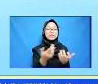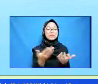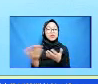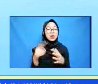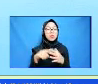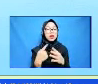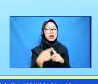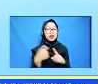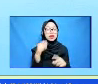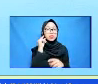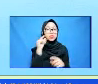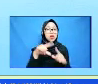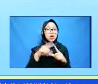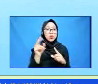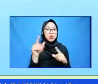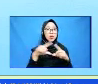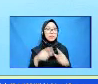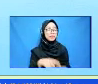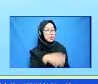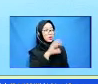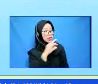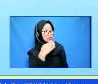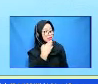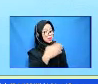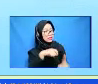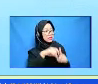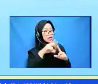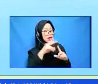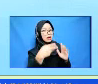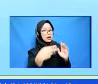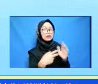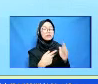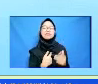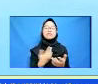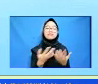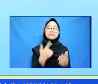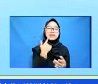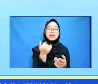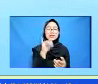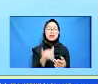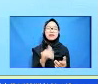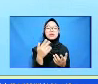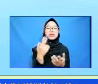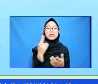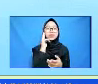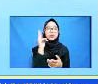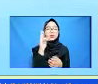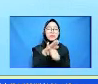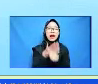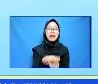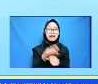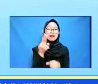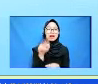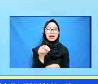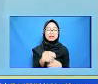Karen. I think it's important to really re-emphasize and remind all the policymakers that climate